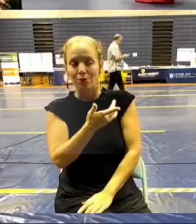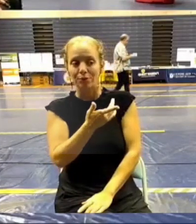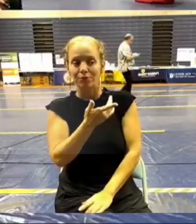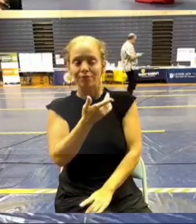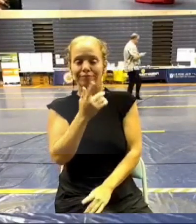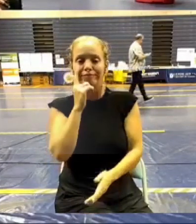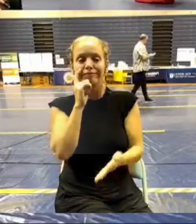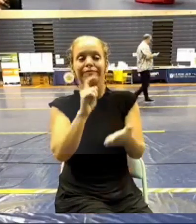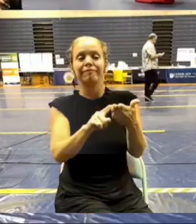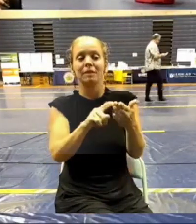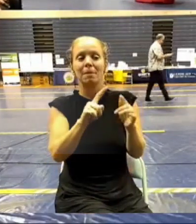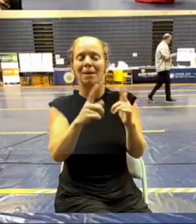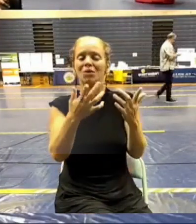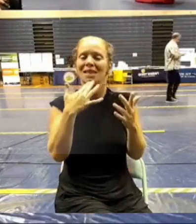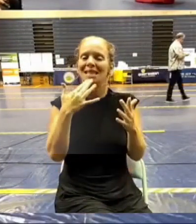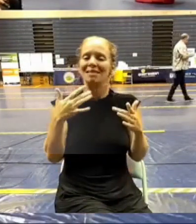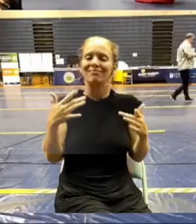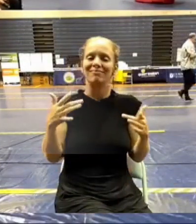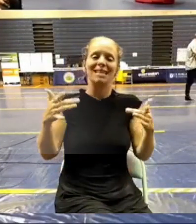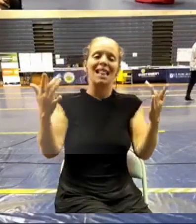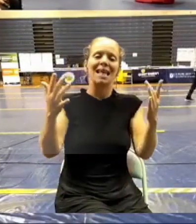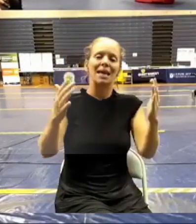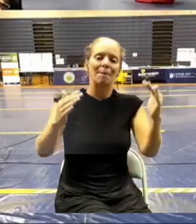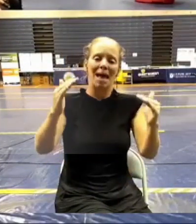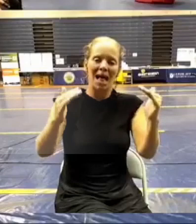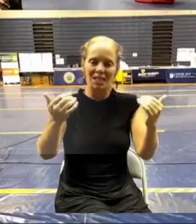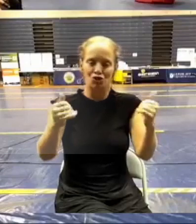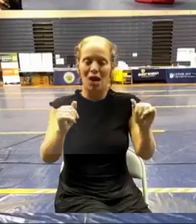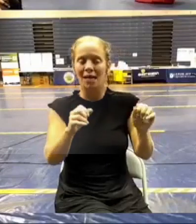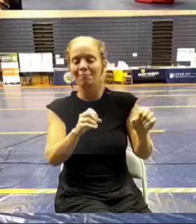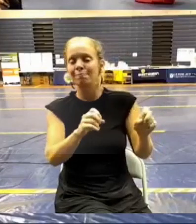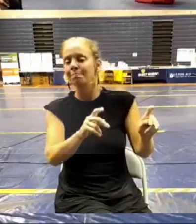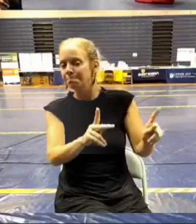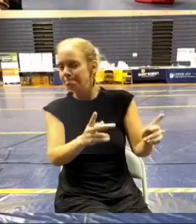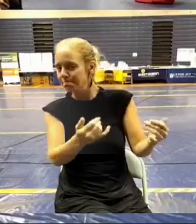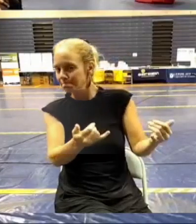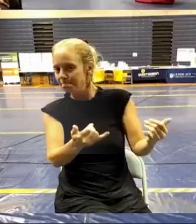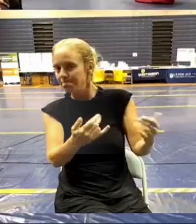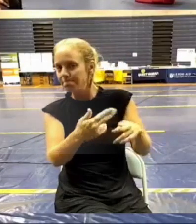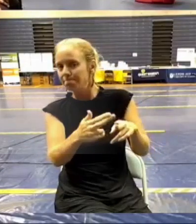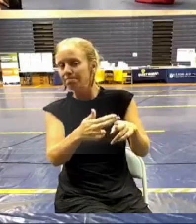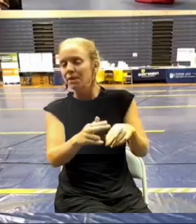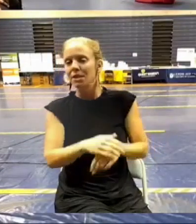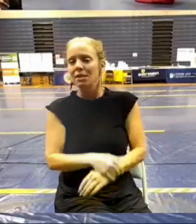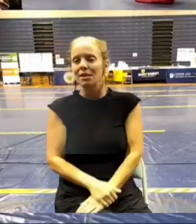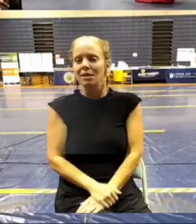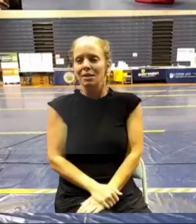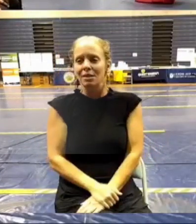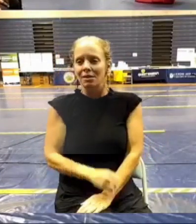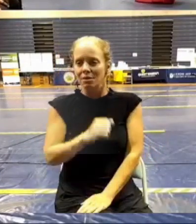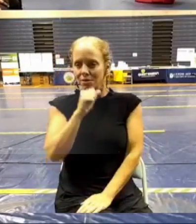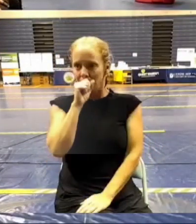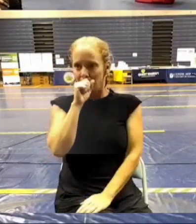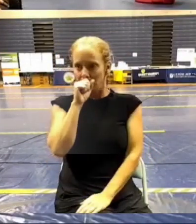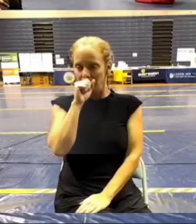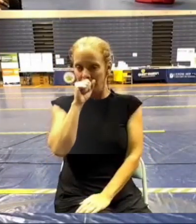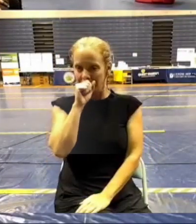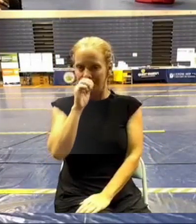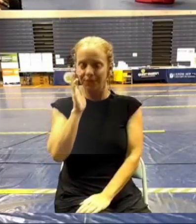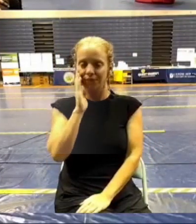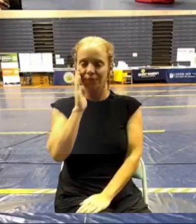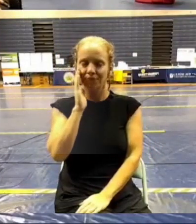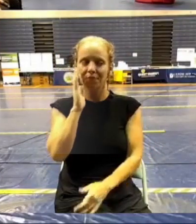But again, it's that delicate balance. People do need a place. You know, a lot of folks that were previously unhoused in